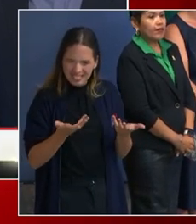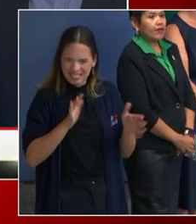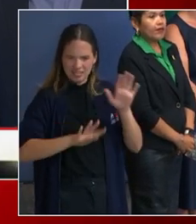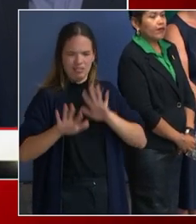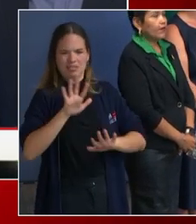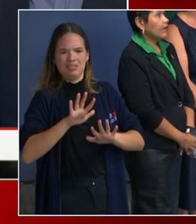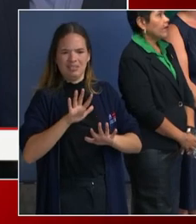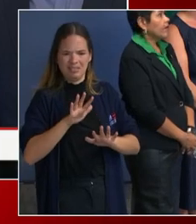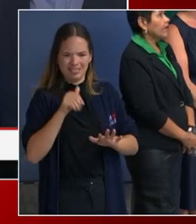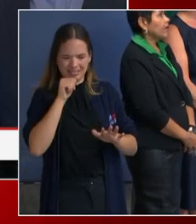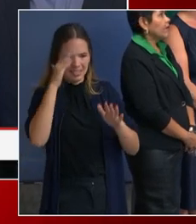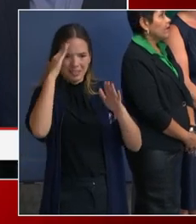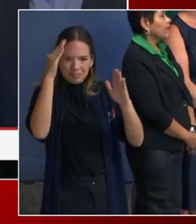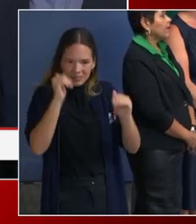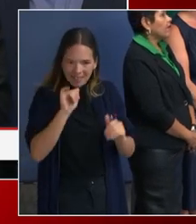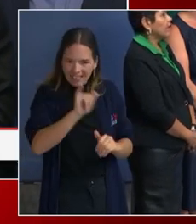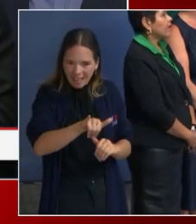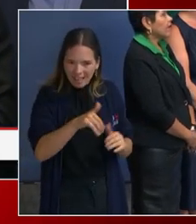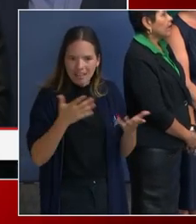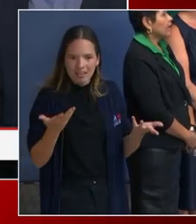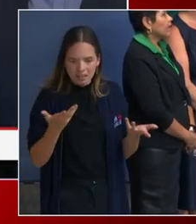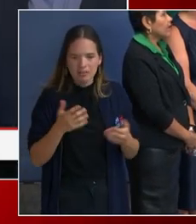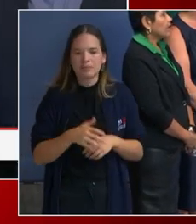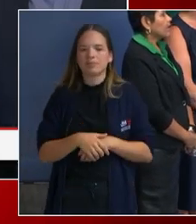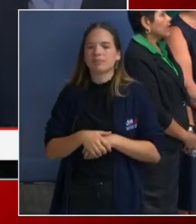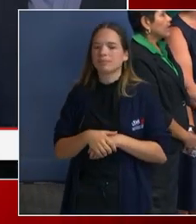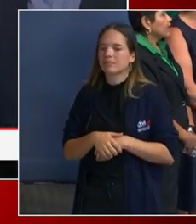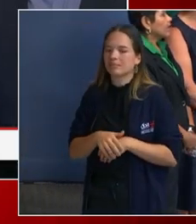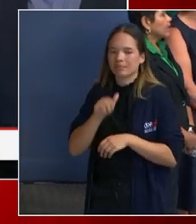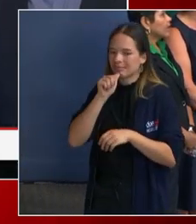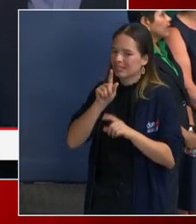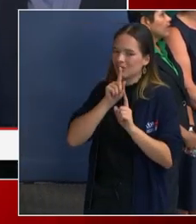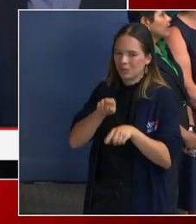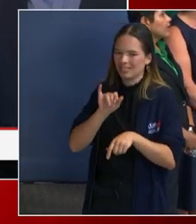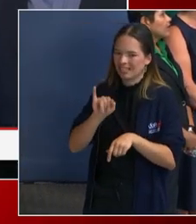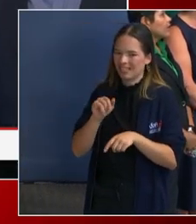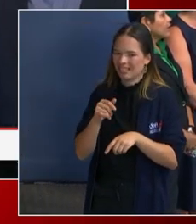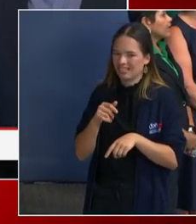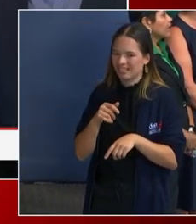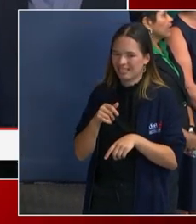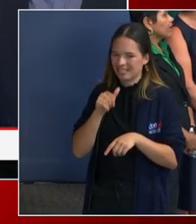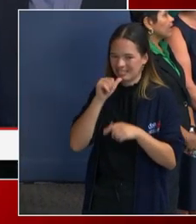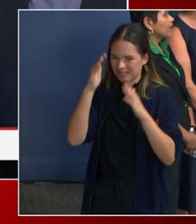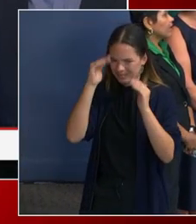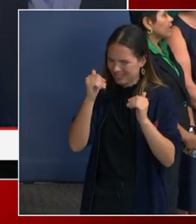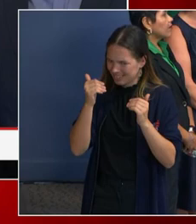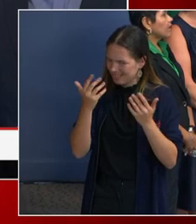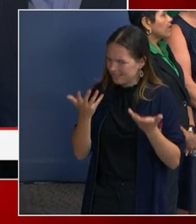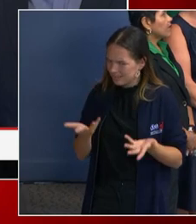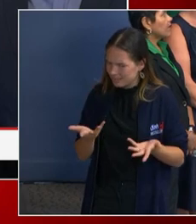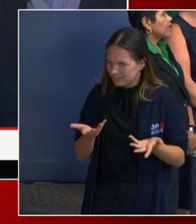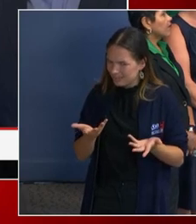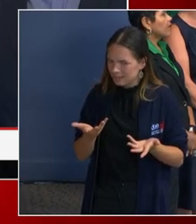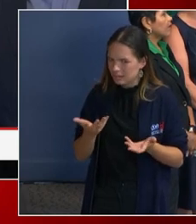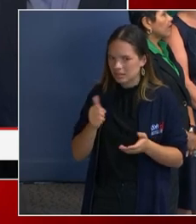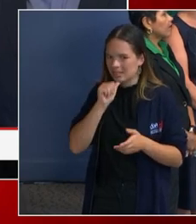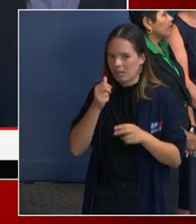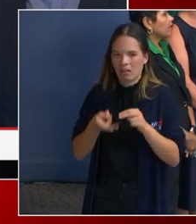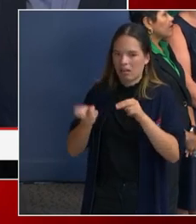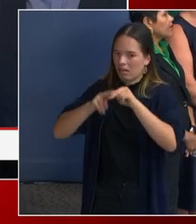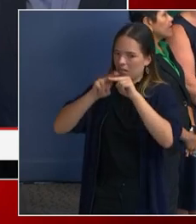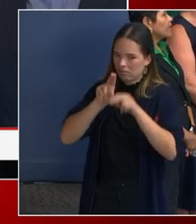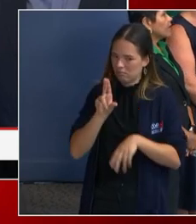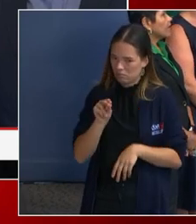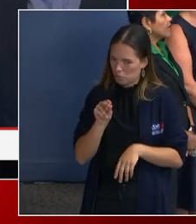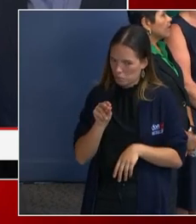So I'm not certain, Mark, what you're caught off guard by. As I said, there's been no ramp up of the enforcement of it. There's been a steady enforcement